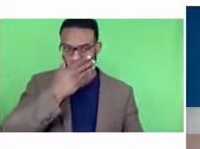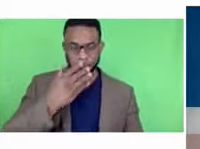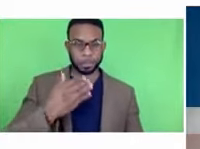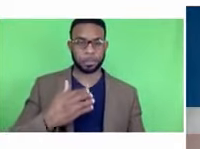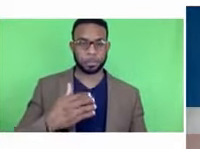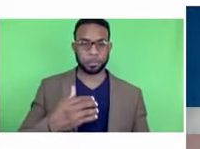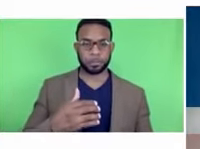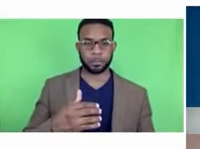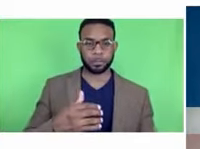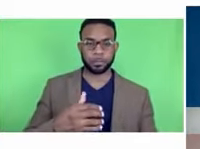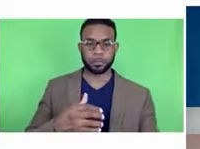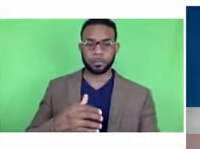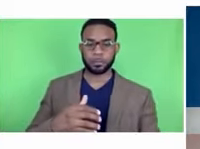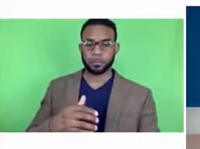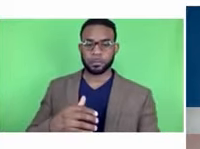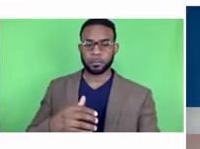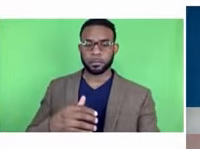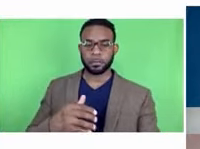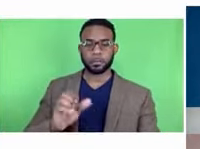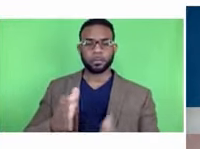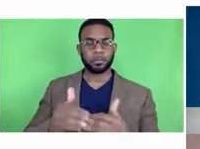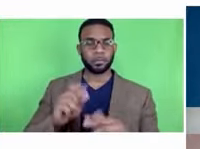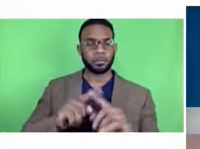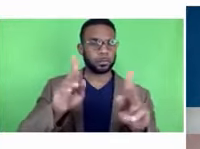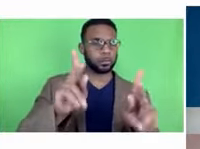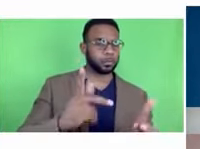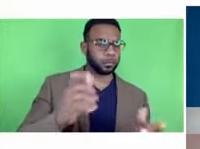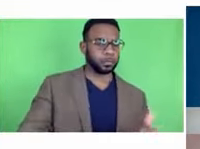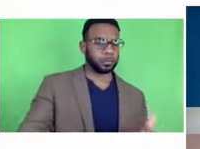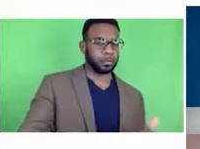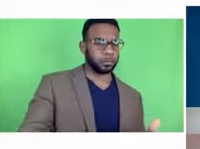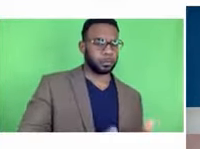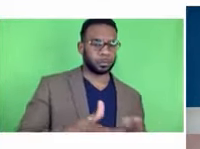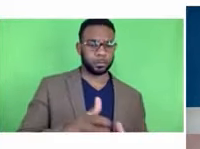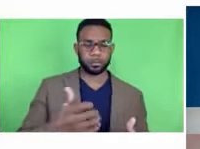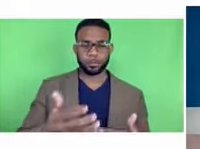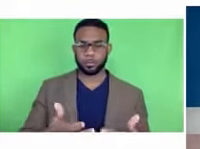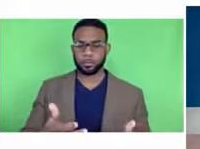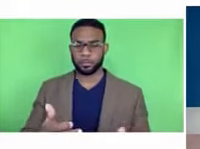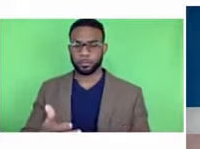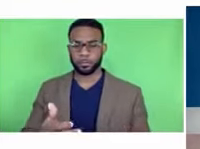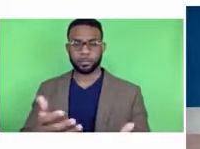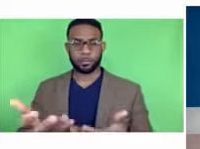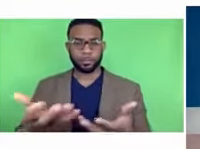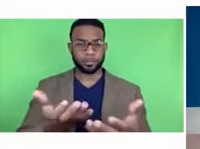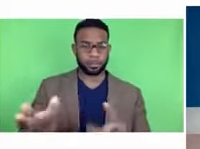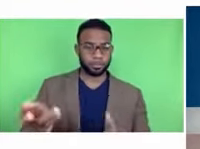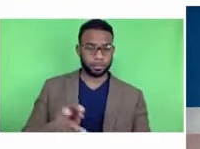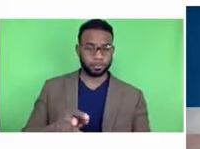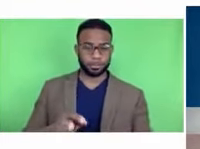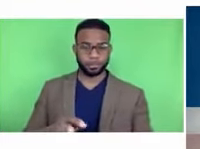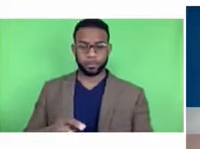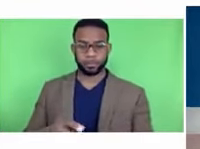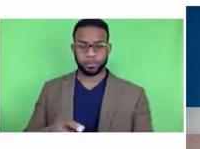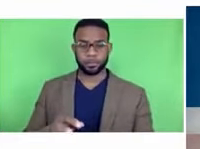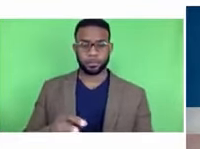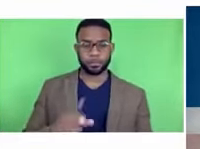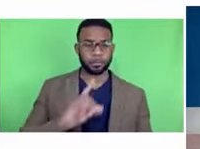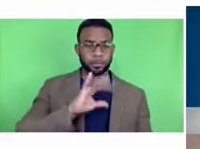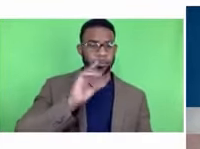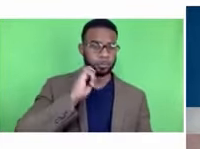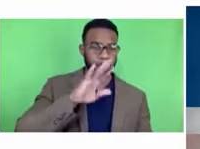I can see, he's almost a different person just from an engagement perspective. It's been really cool to be part of that